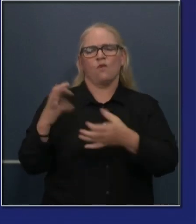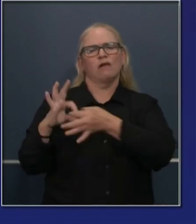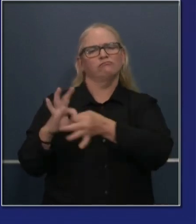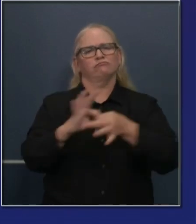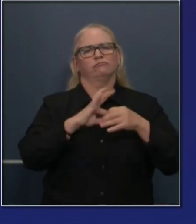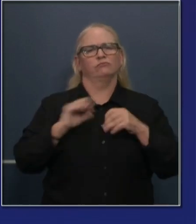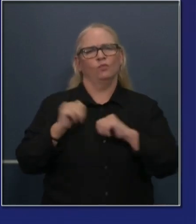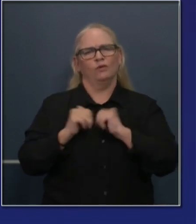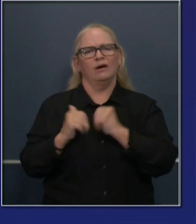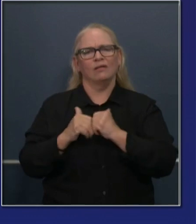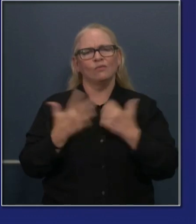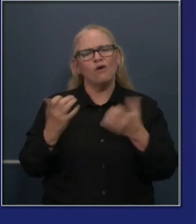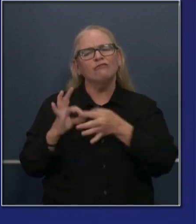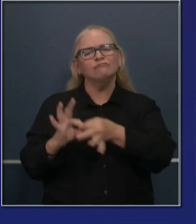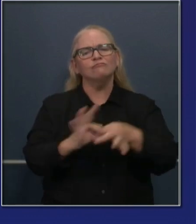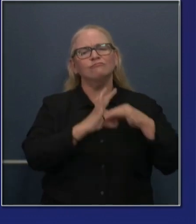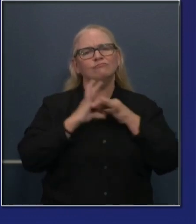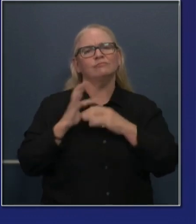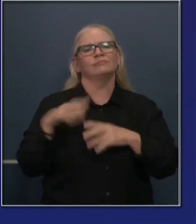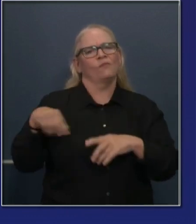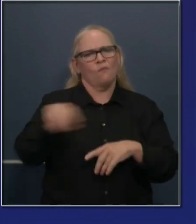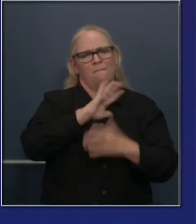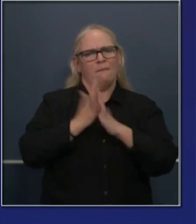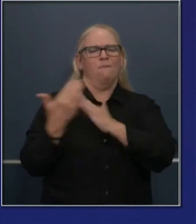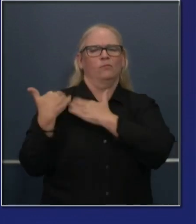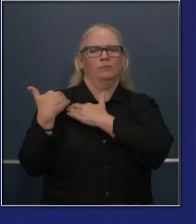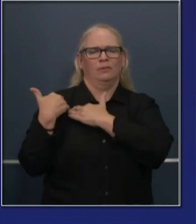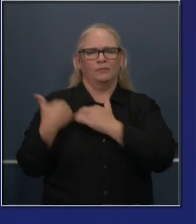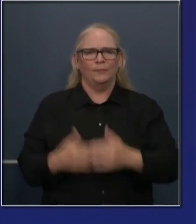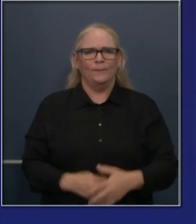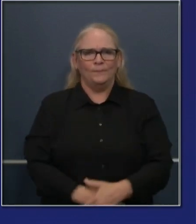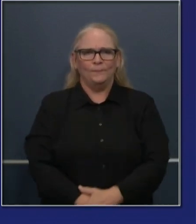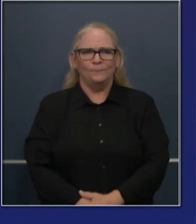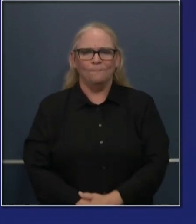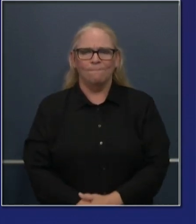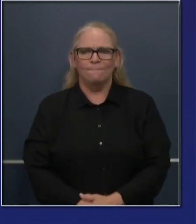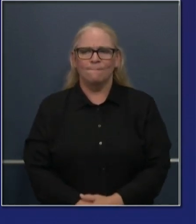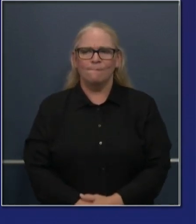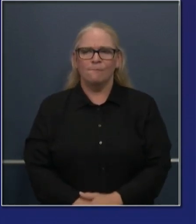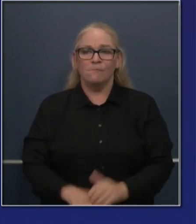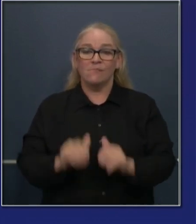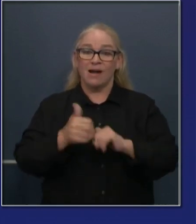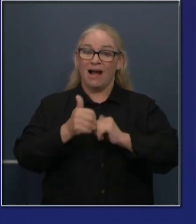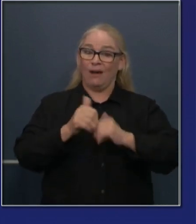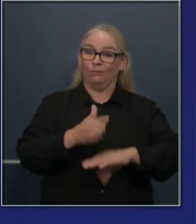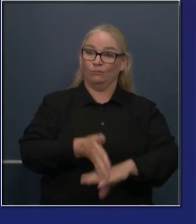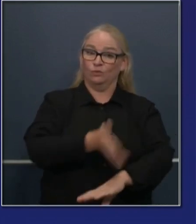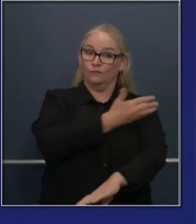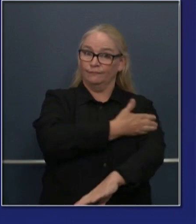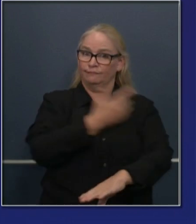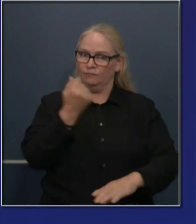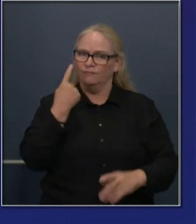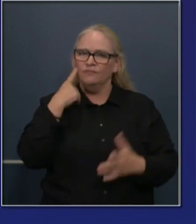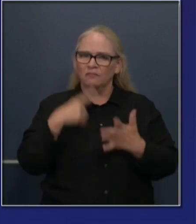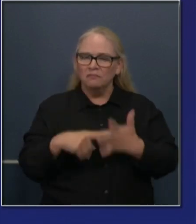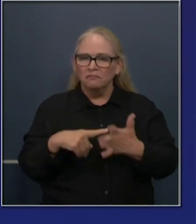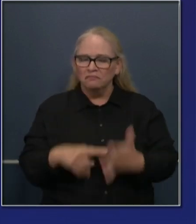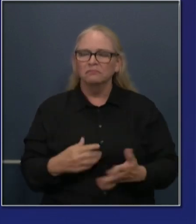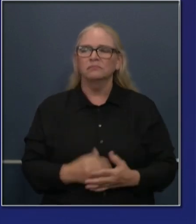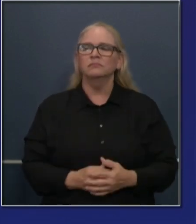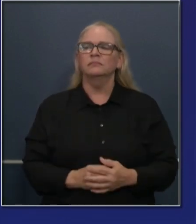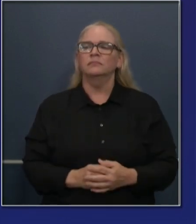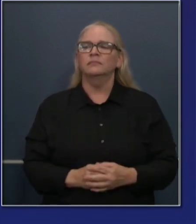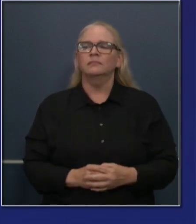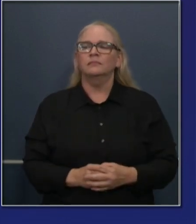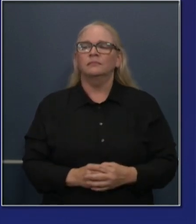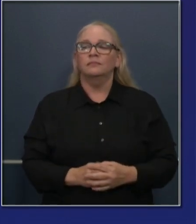extent accountability as well. One way we can improve accountability is focusing on strengthening our employer reporting